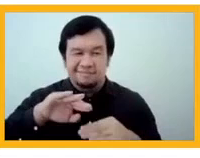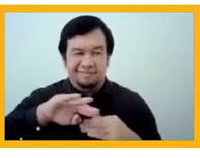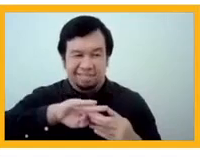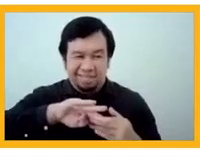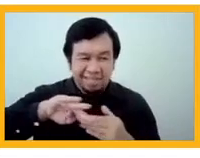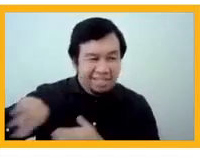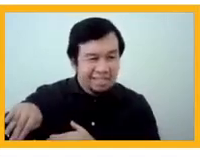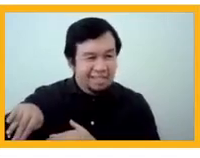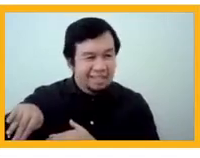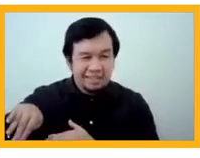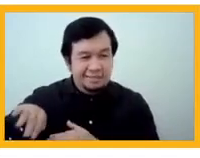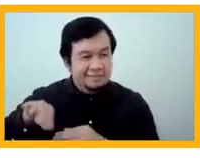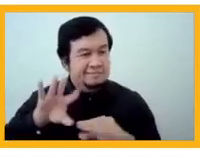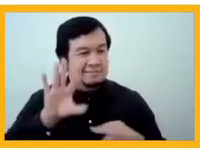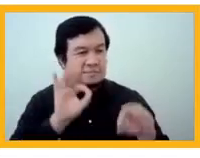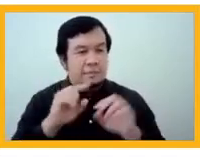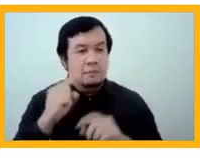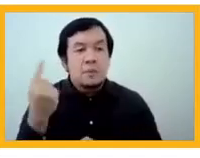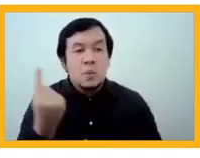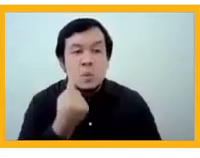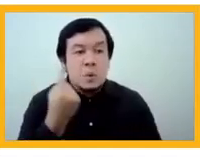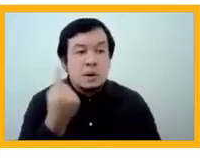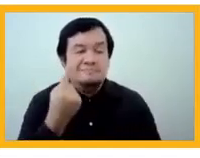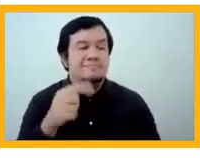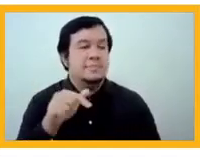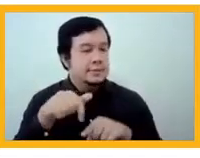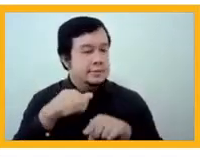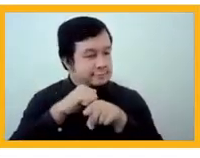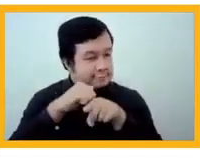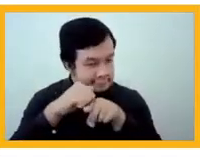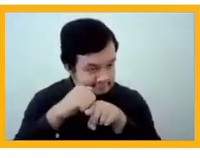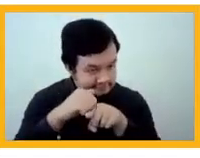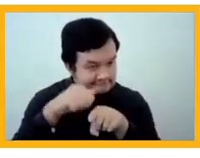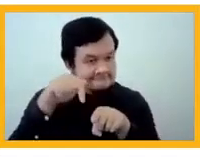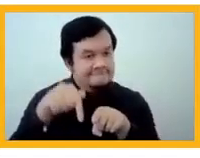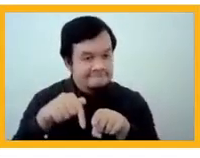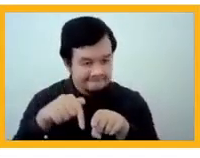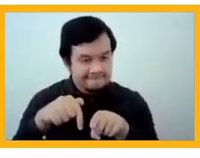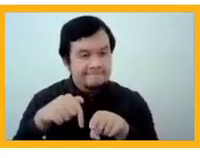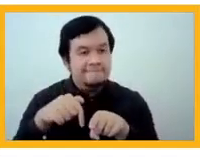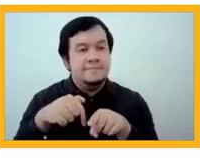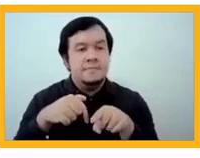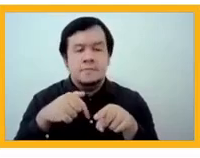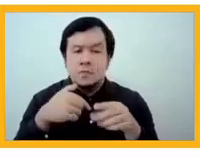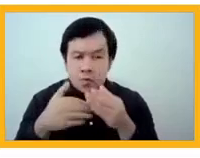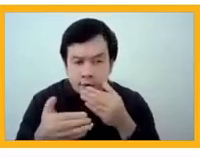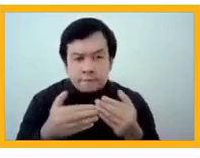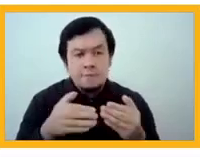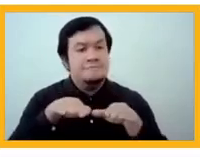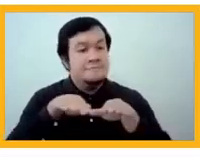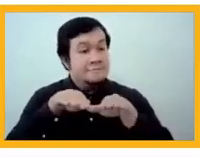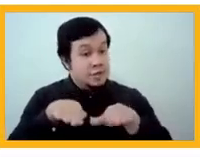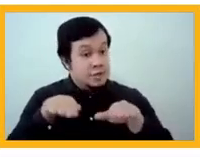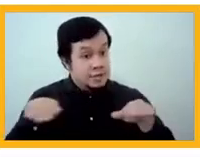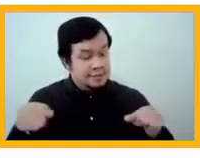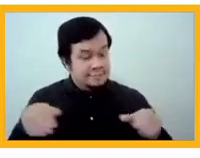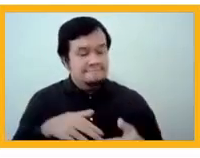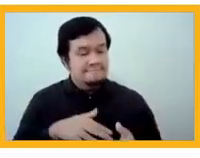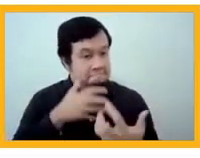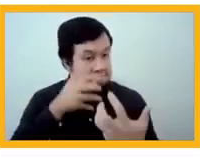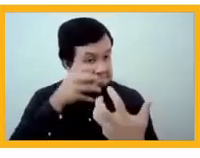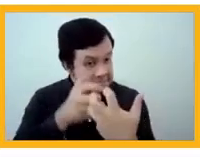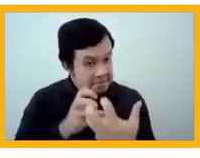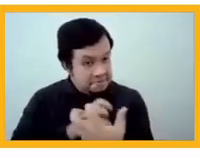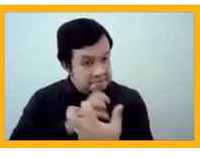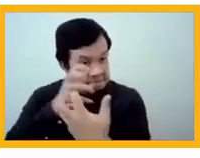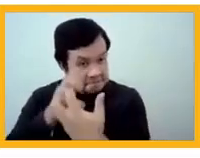system that is improving learning levels at every part of the distribution. So it doesn't matter what your rank is. What matters is, do you